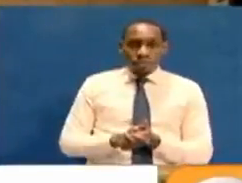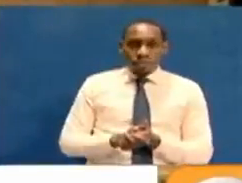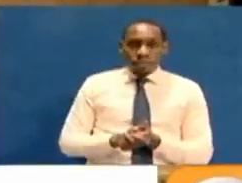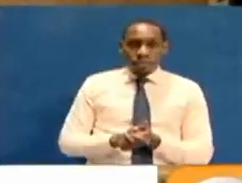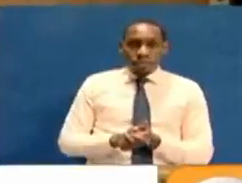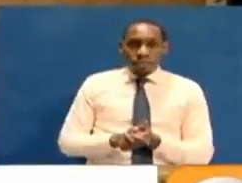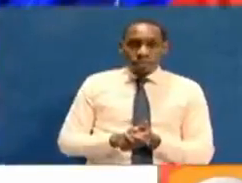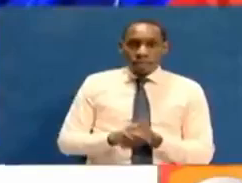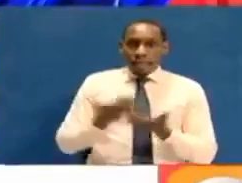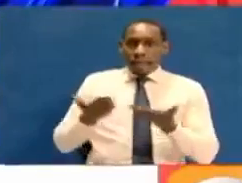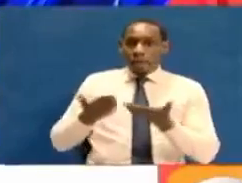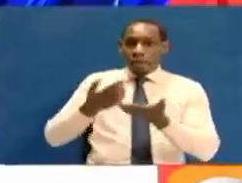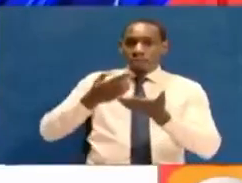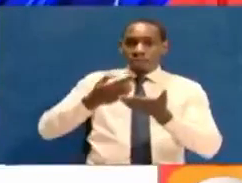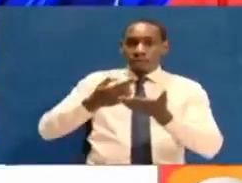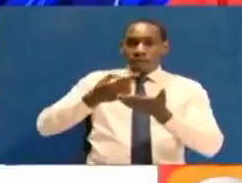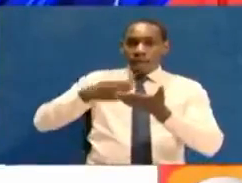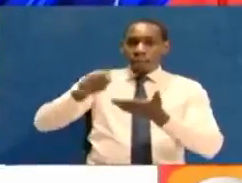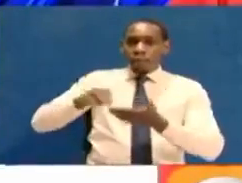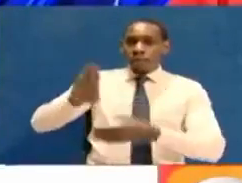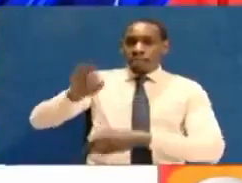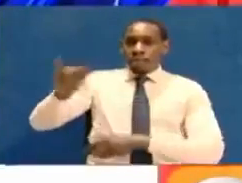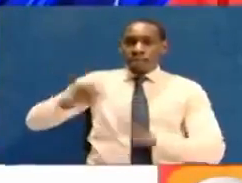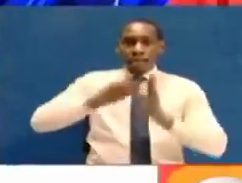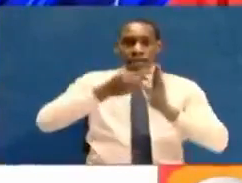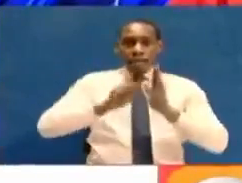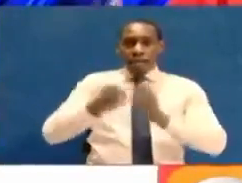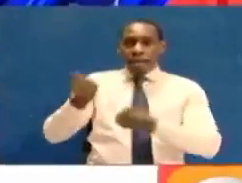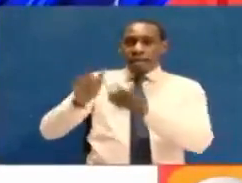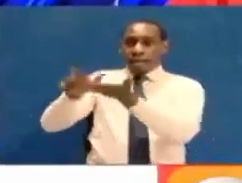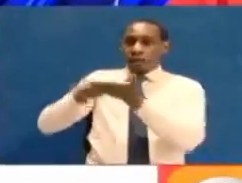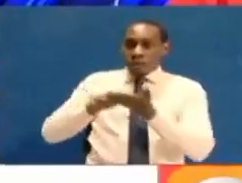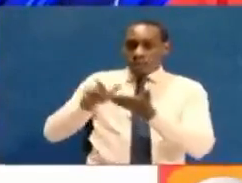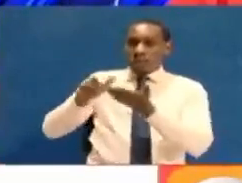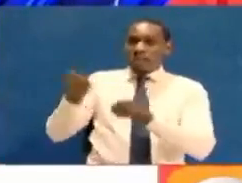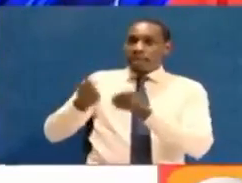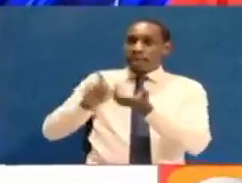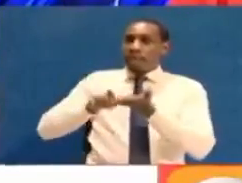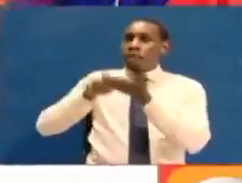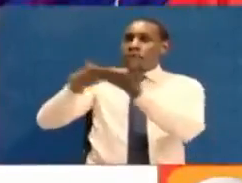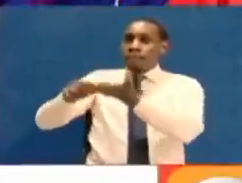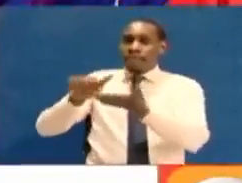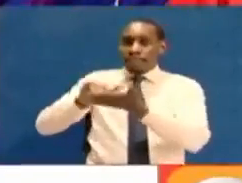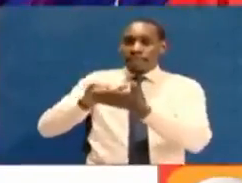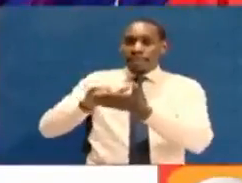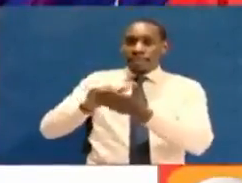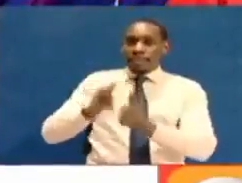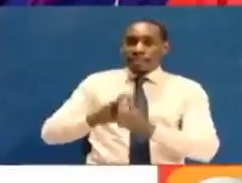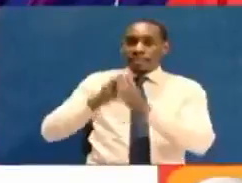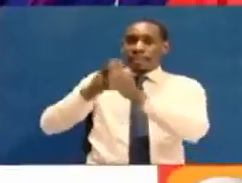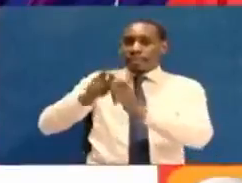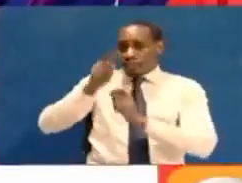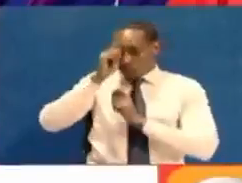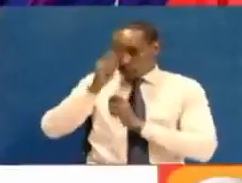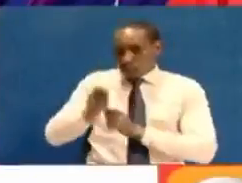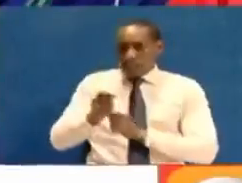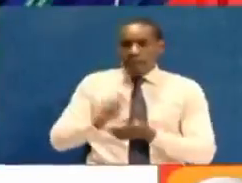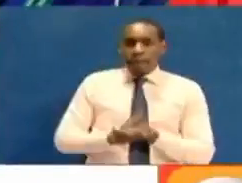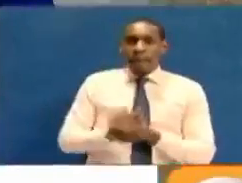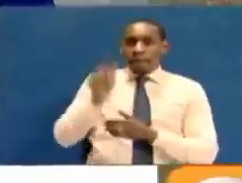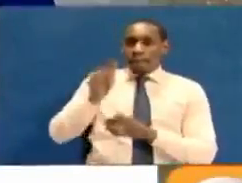passing the BBI conditional to the car grant. Car grant is coming. It's a word of honor to Okamutu